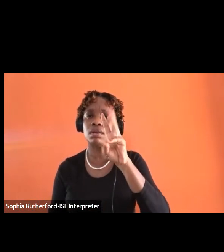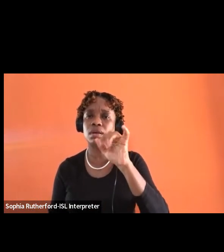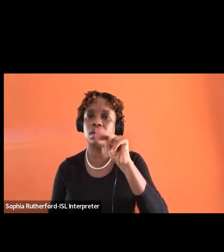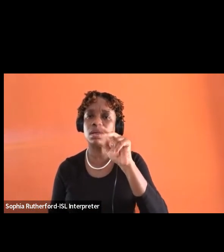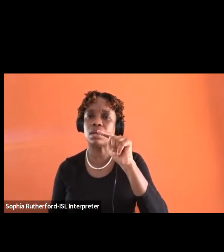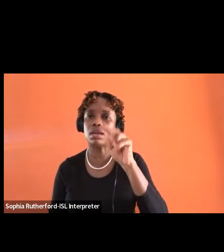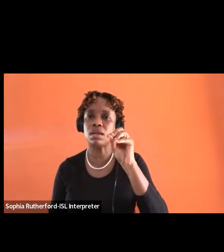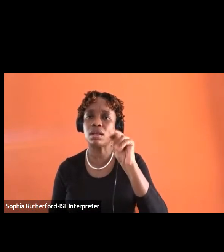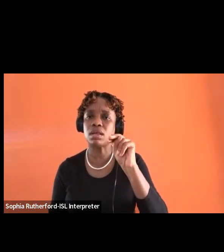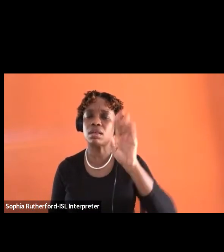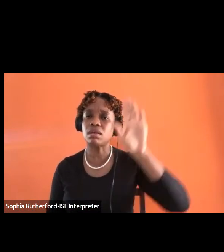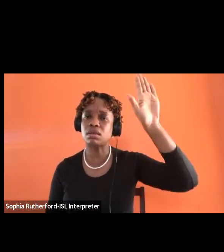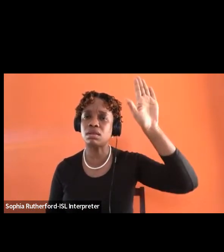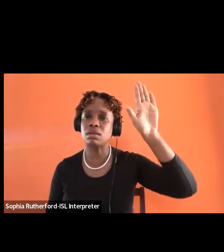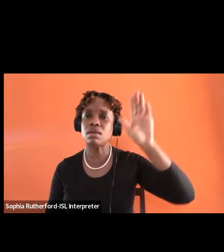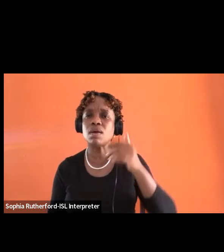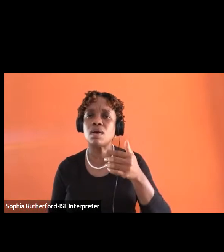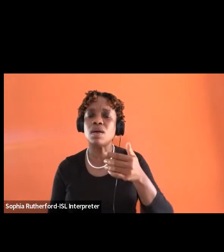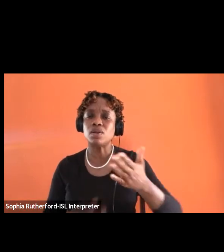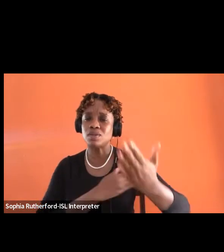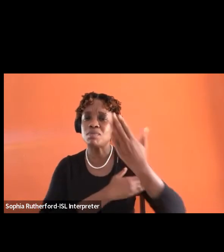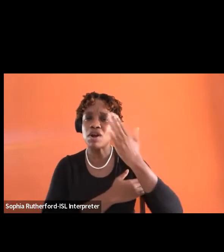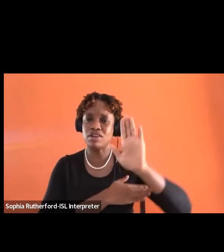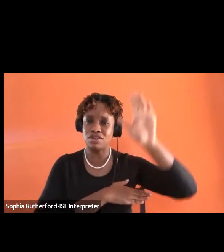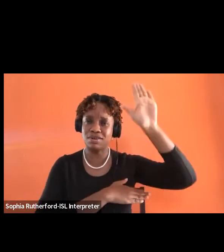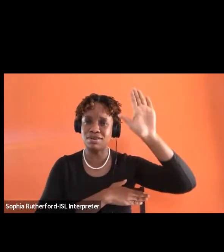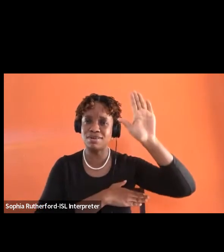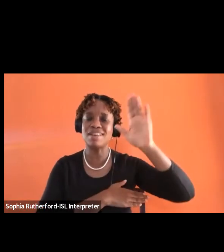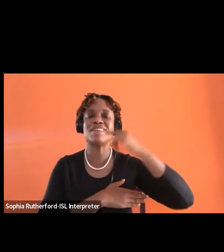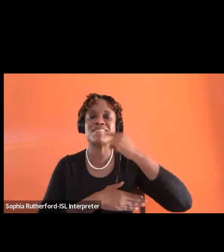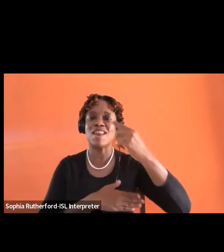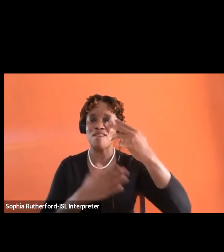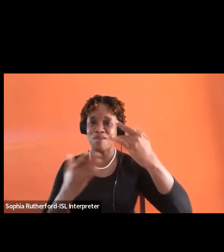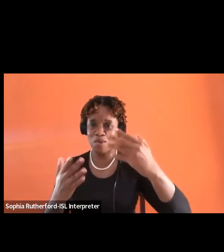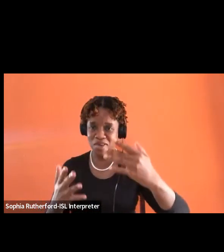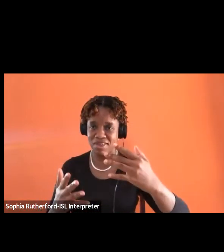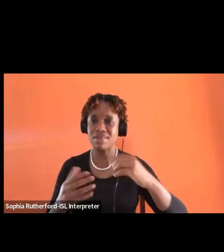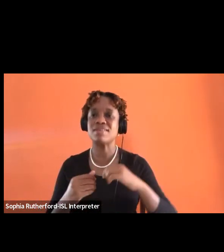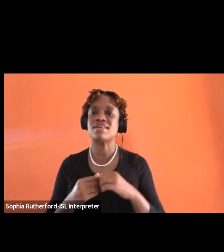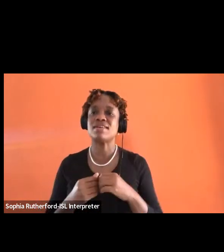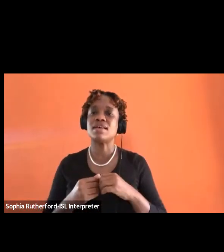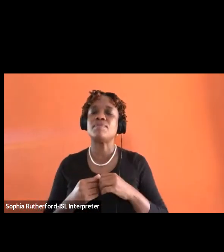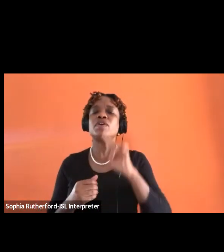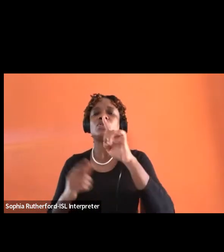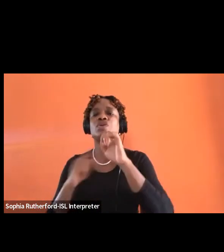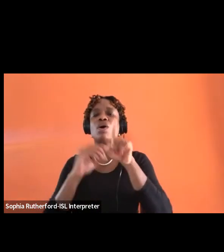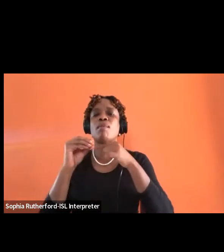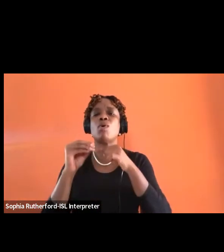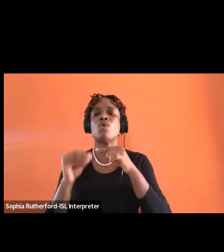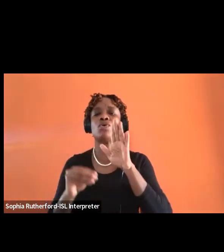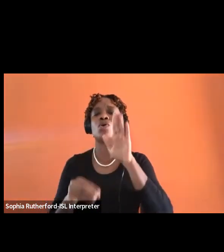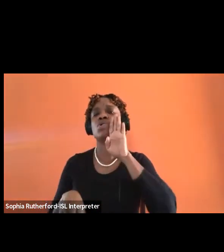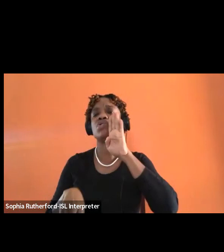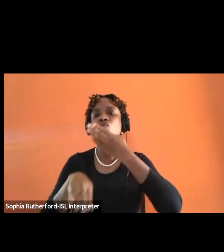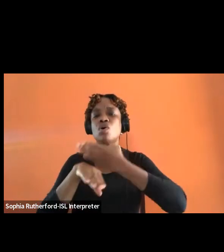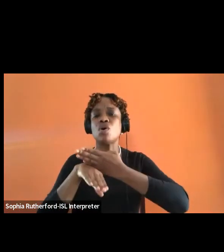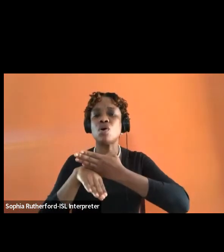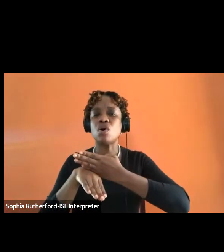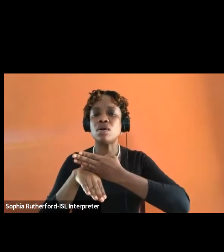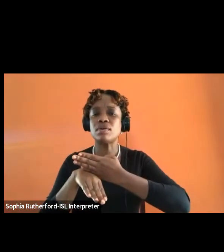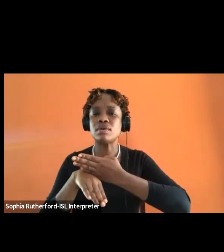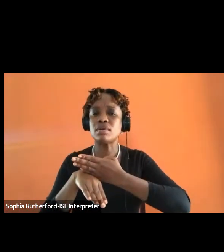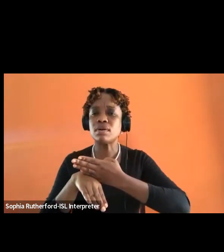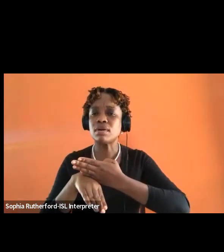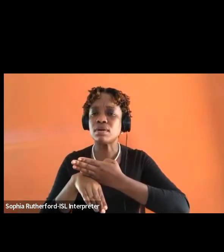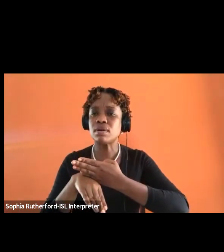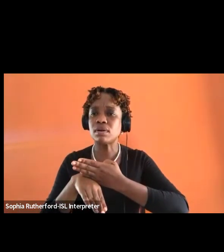morning, and they told her to wait until this afternoon. She was speaking about her daughter, and I was thinking of, I